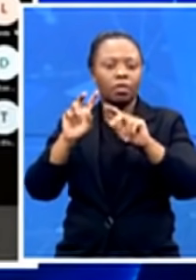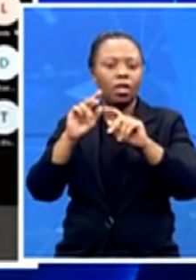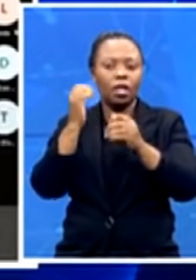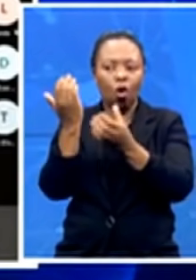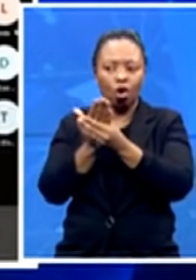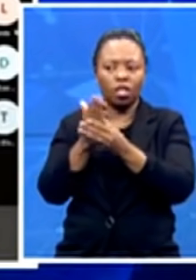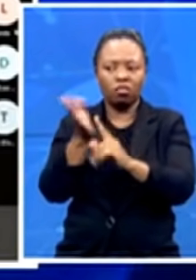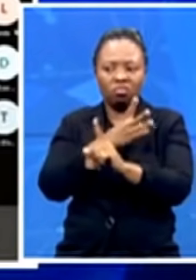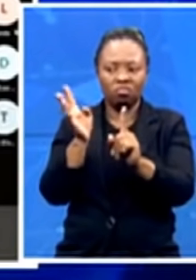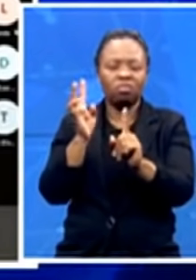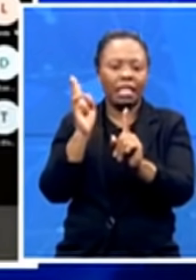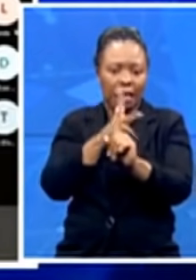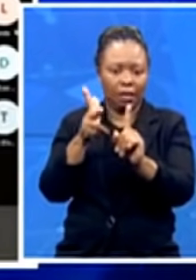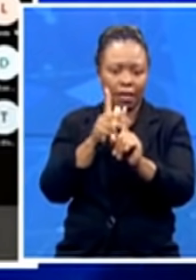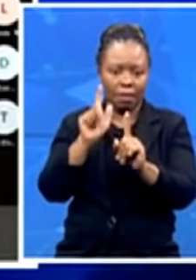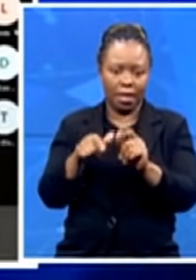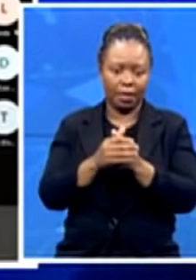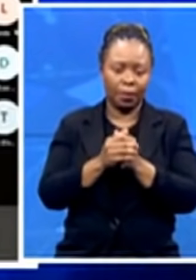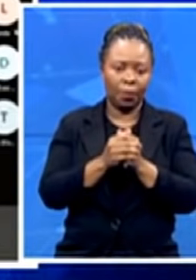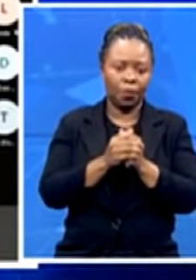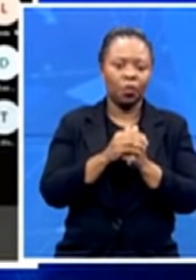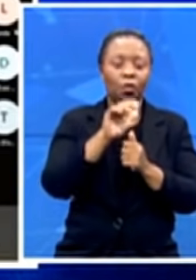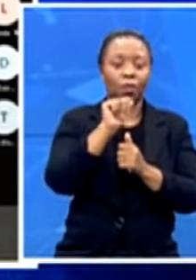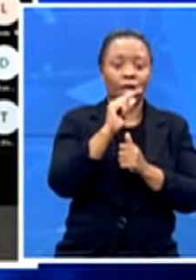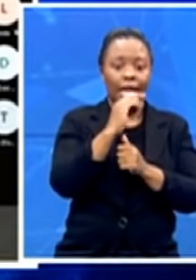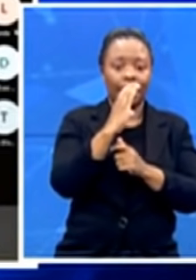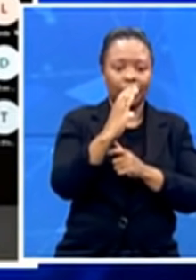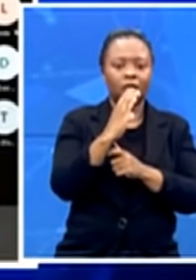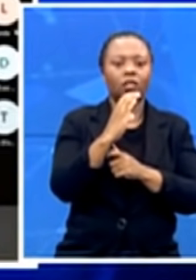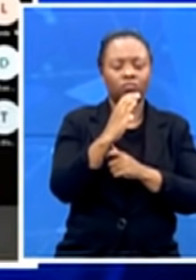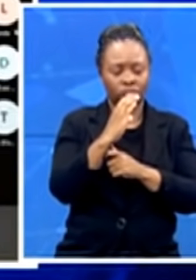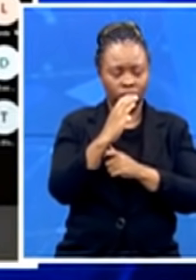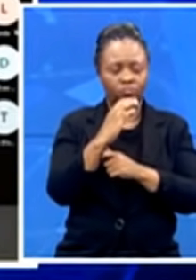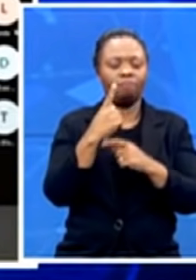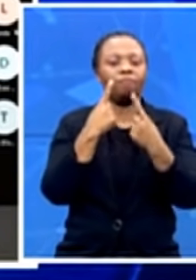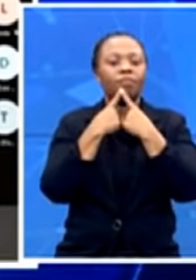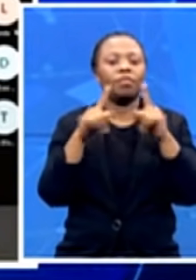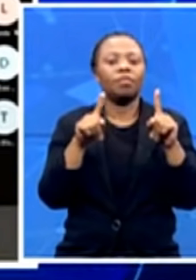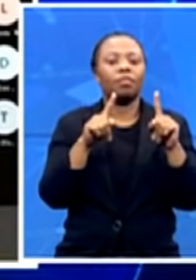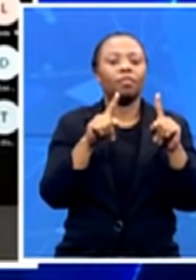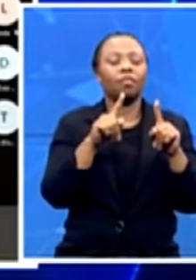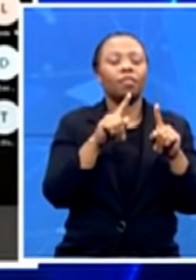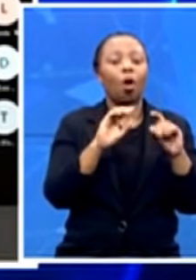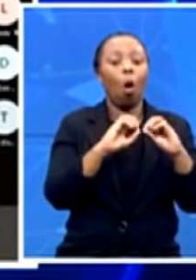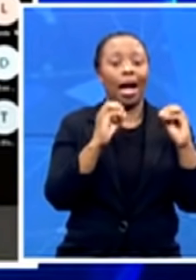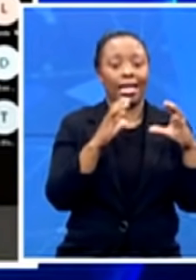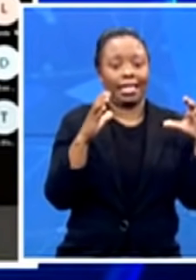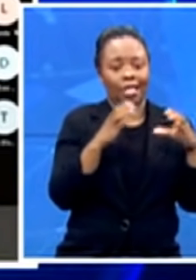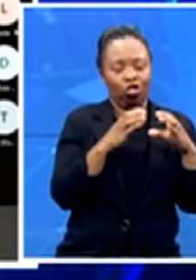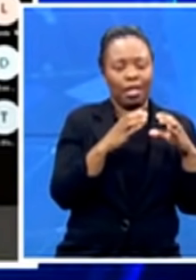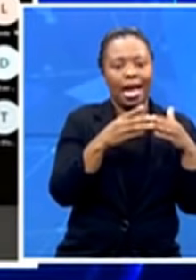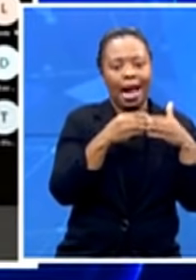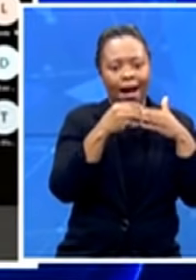then mandated the national officials of the organization to develop guidelines and procedures for the